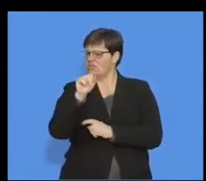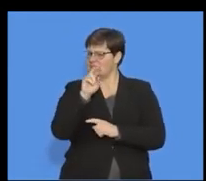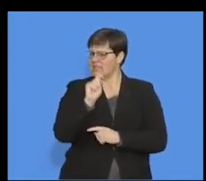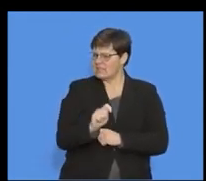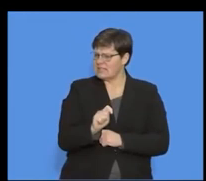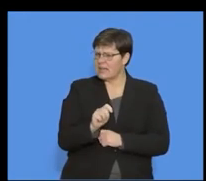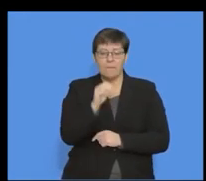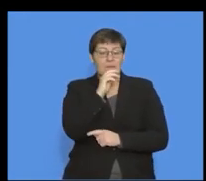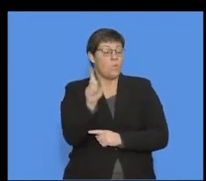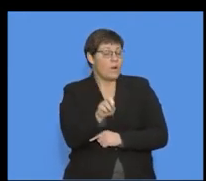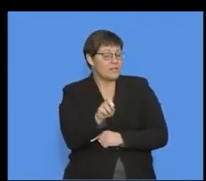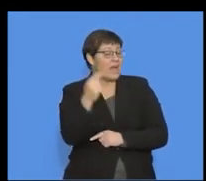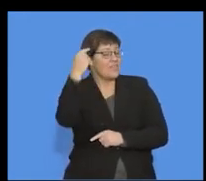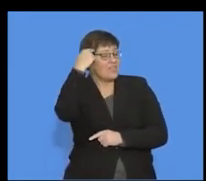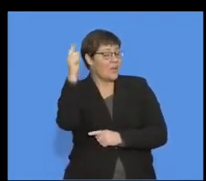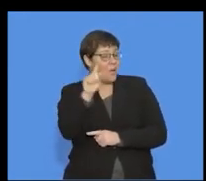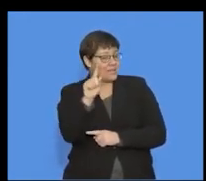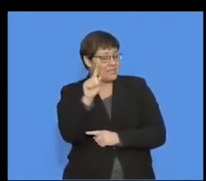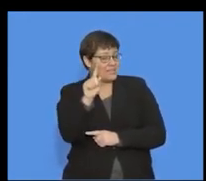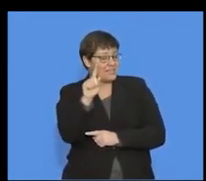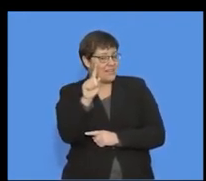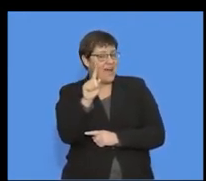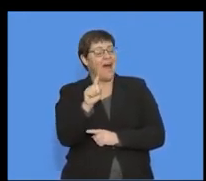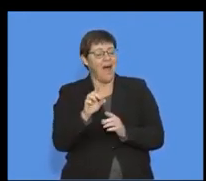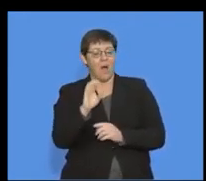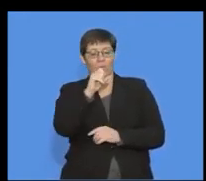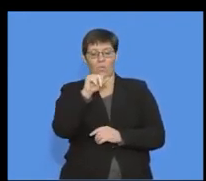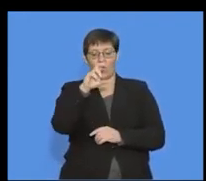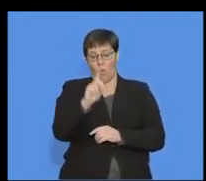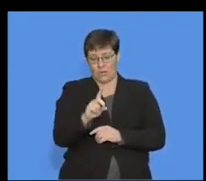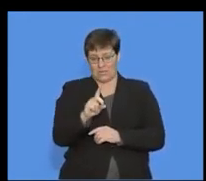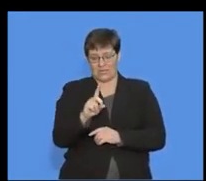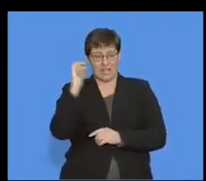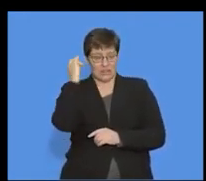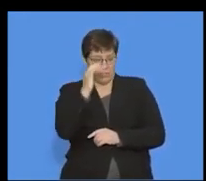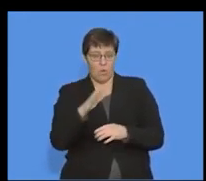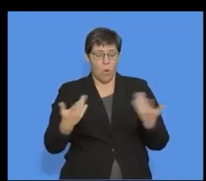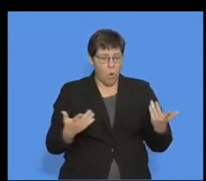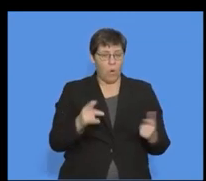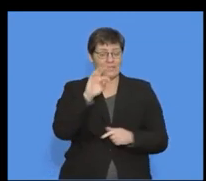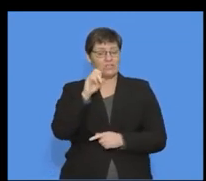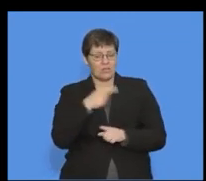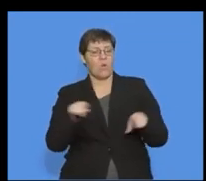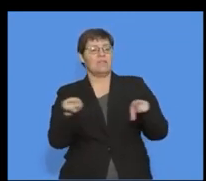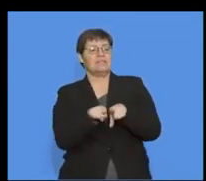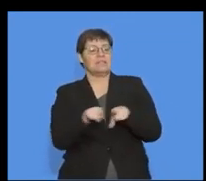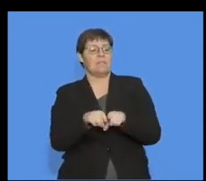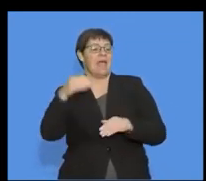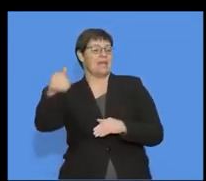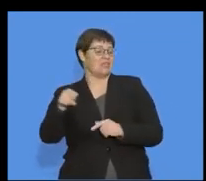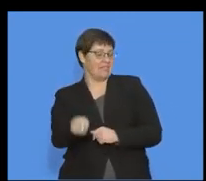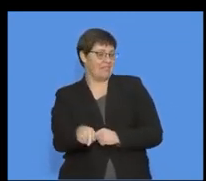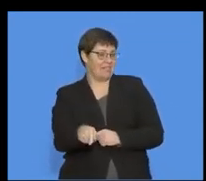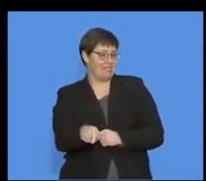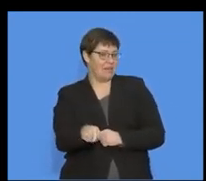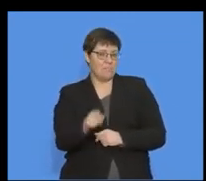said this means we must think about the 10 chord theorem, or we can think about tangents from the same external point. But as